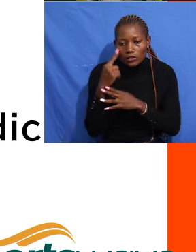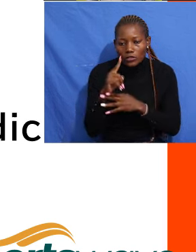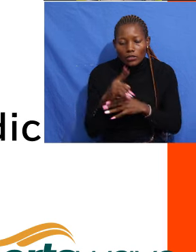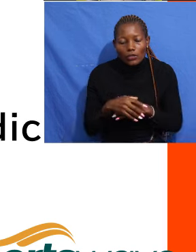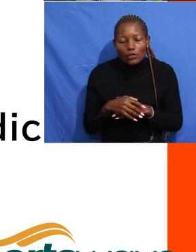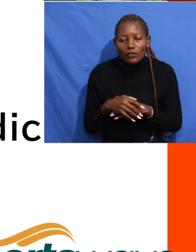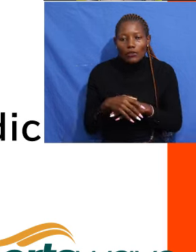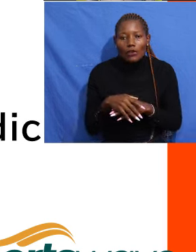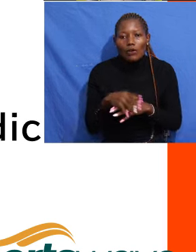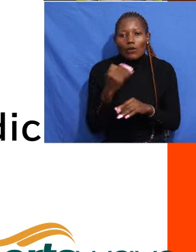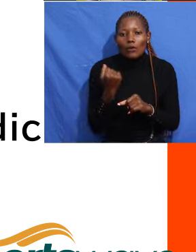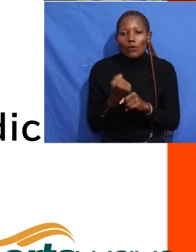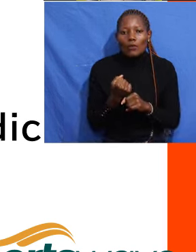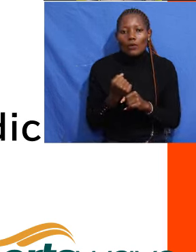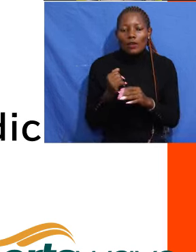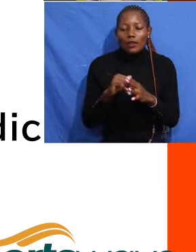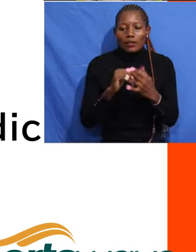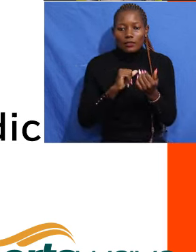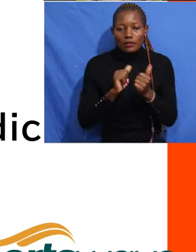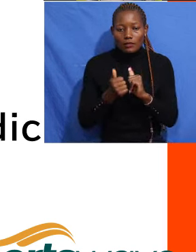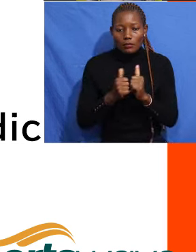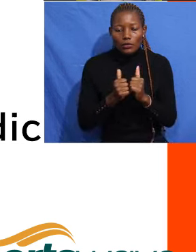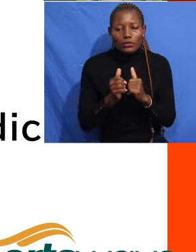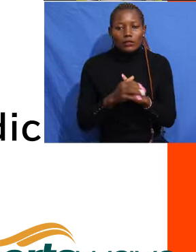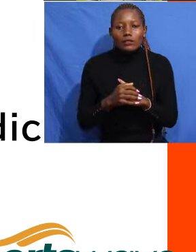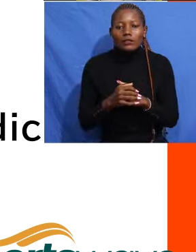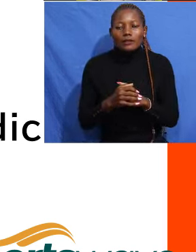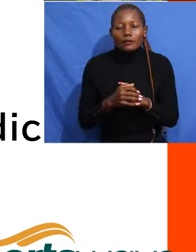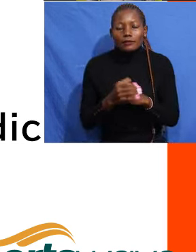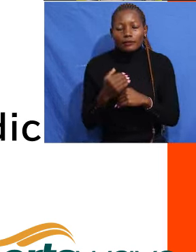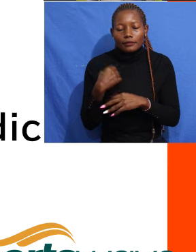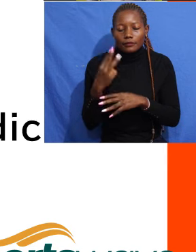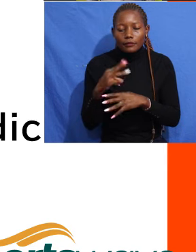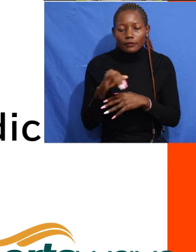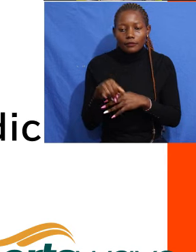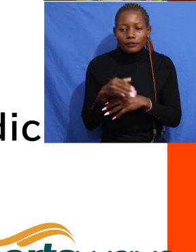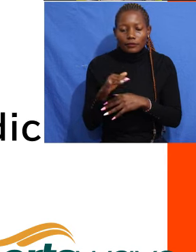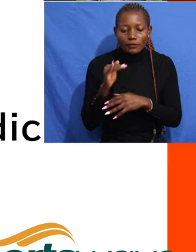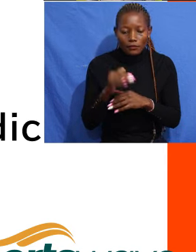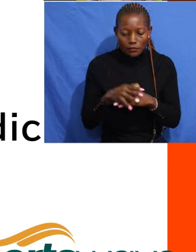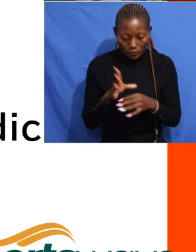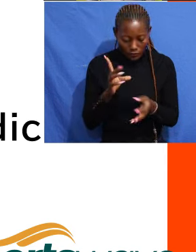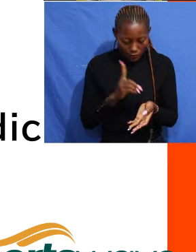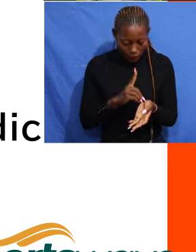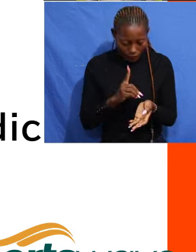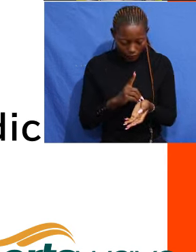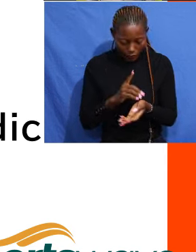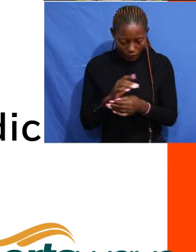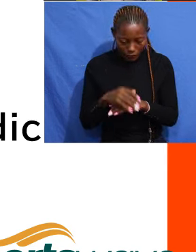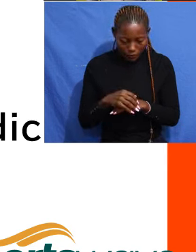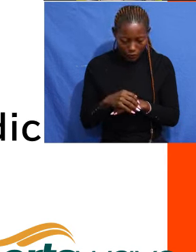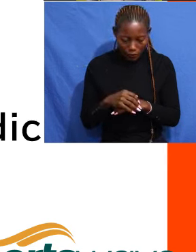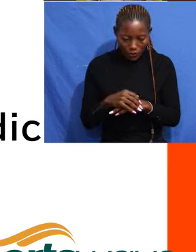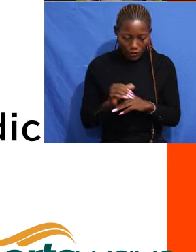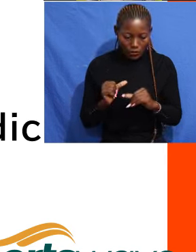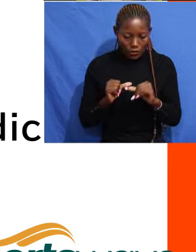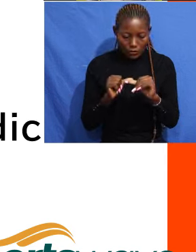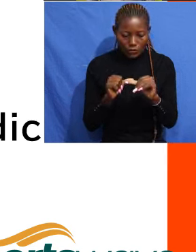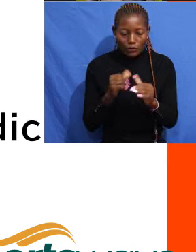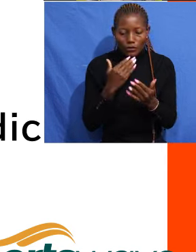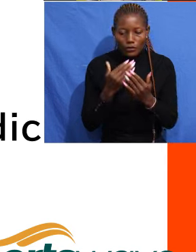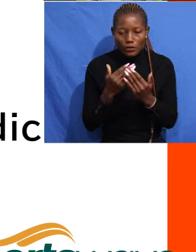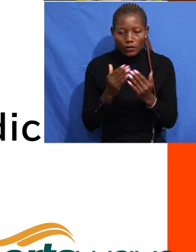in sports. So without much ado, I'll just ask you, Dr. Takei, to proceed. Thank you and